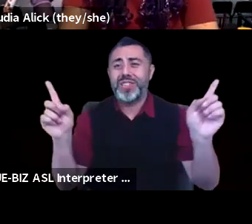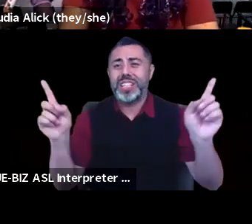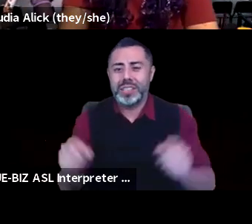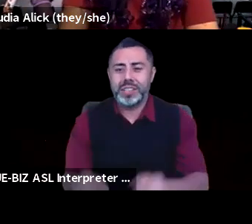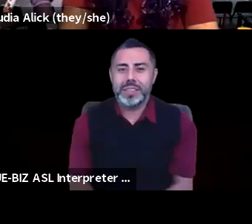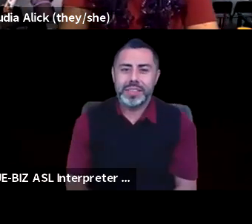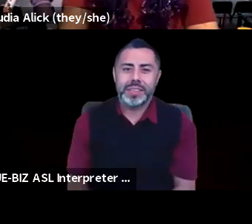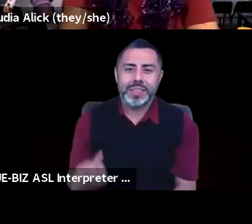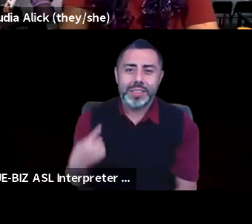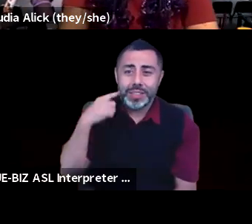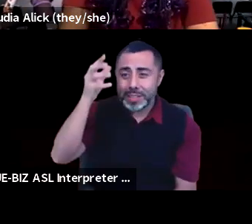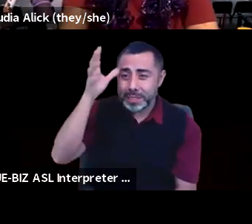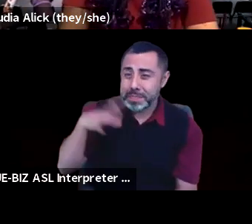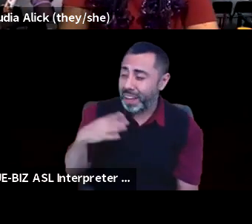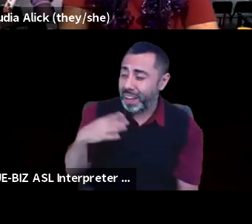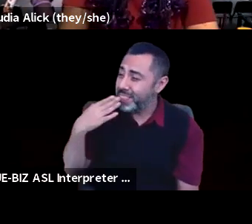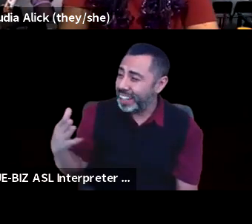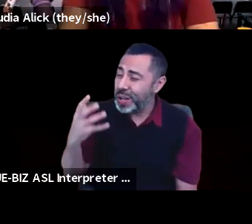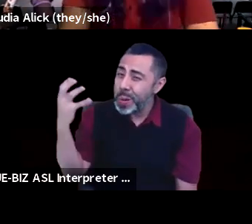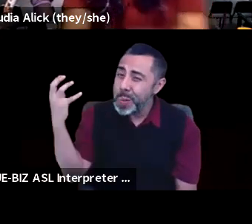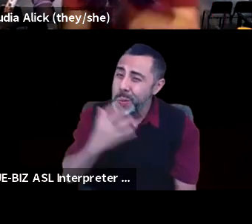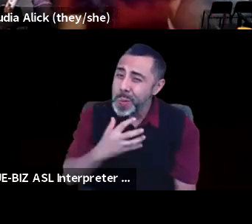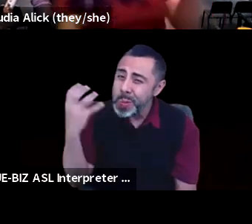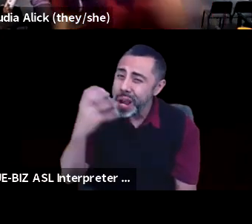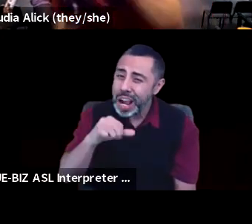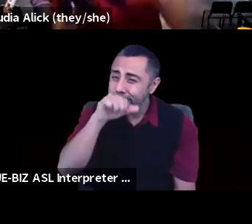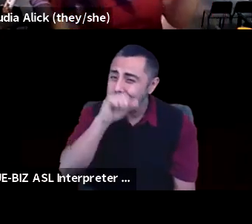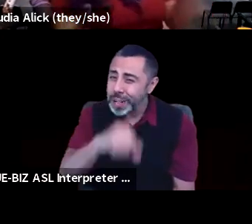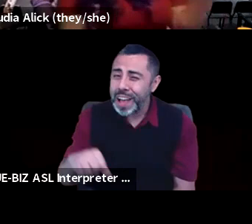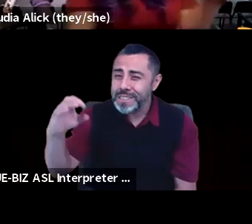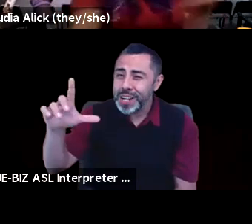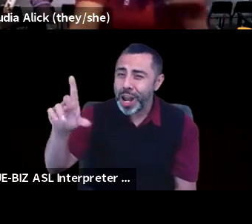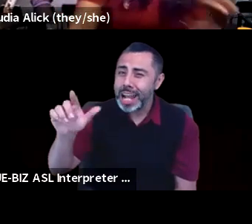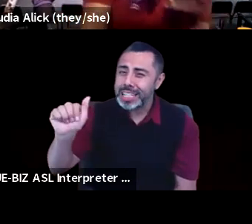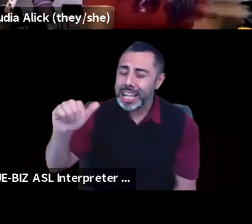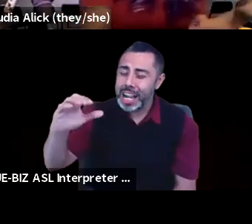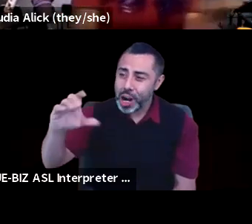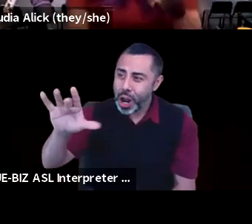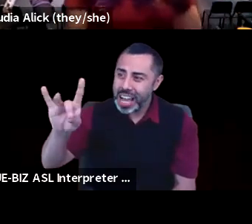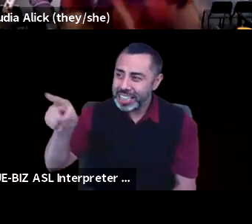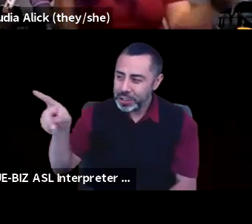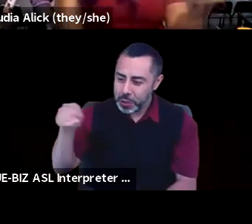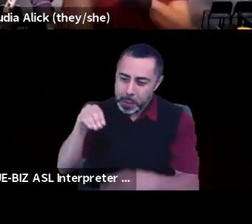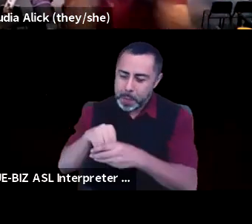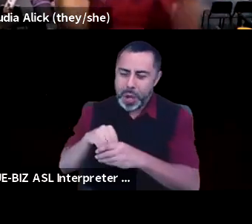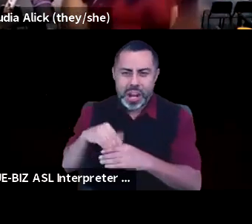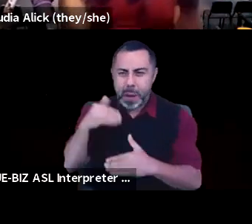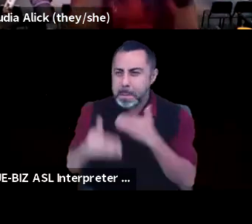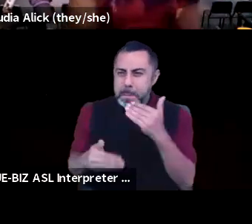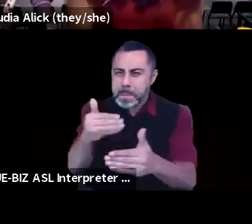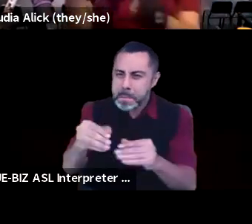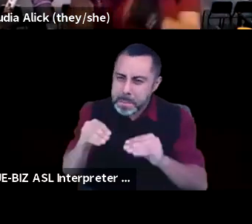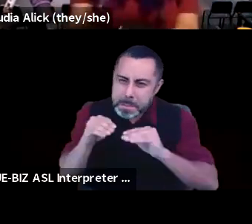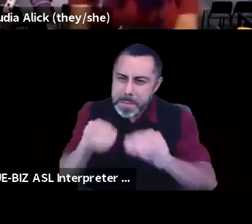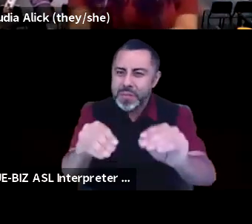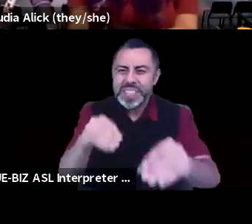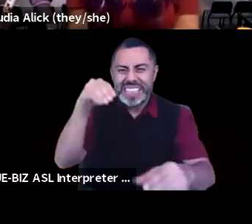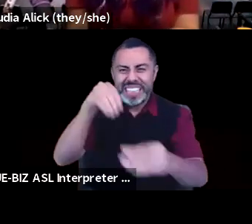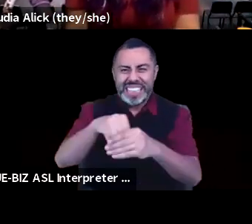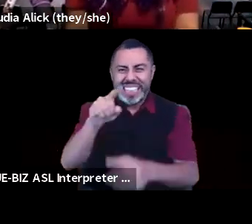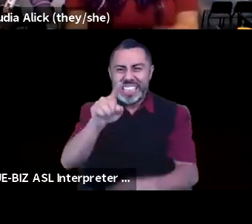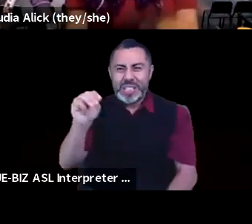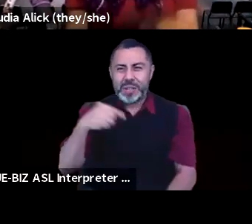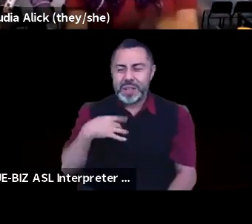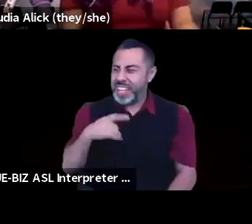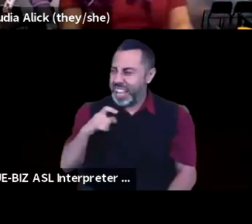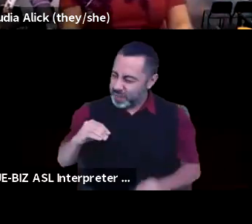Thank you. Wow. I love that movement in there, Claudia. That was like in Zoom. I'm like, I need to move. So in